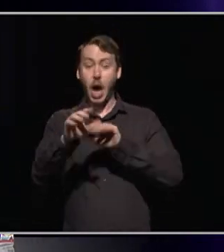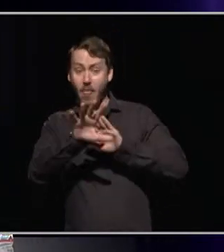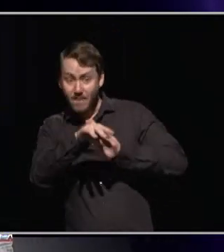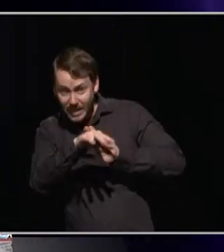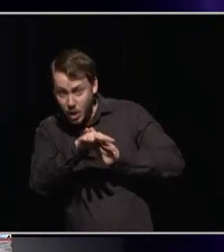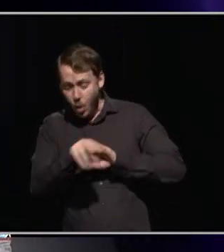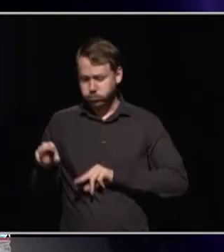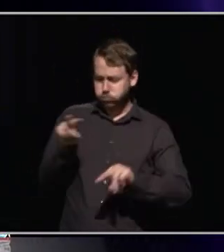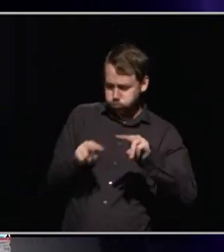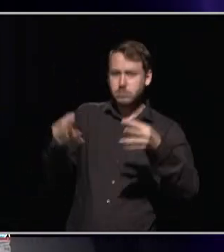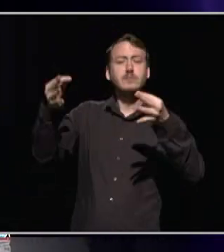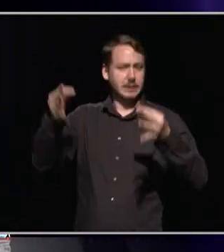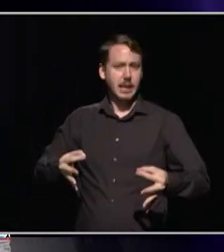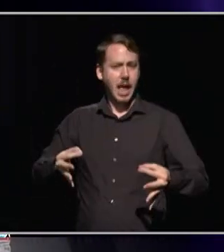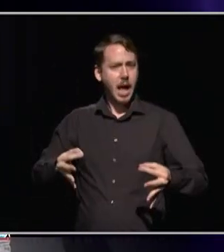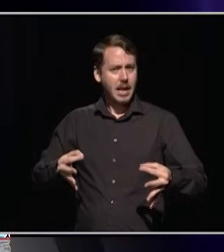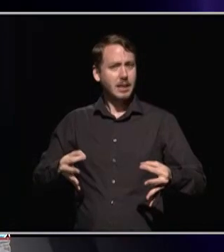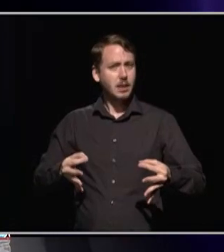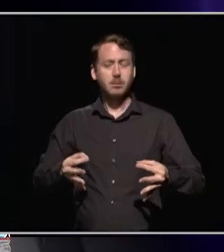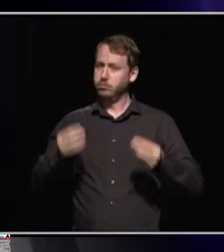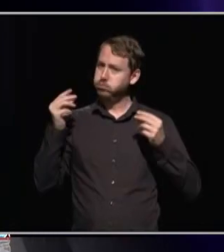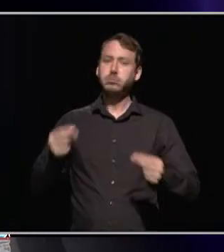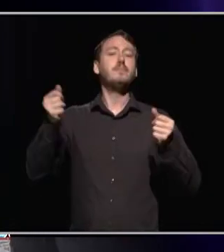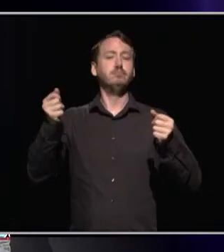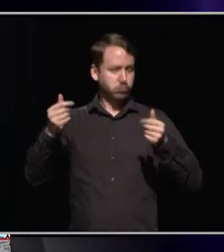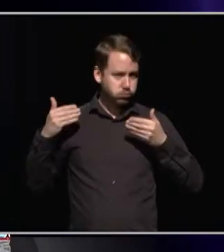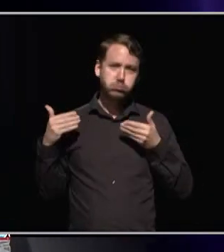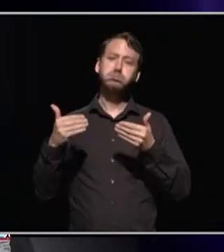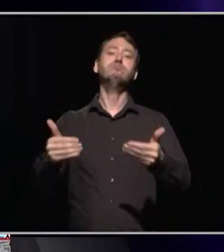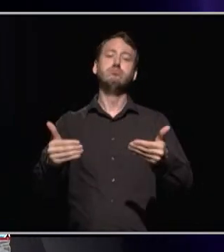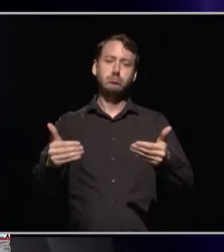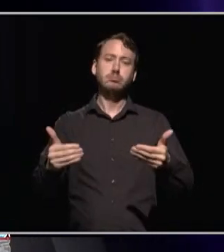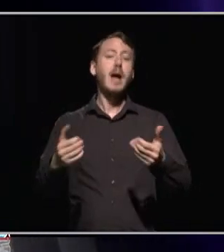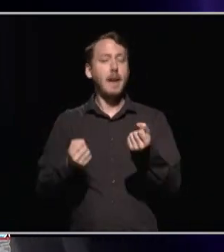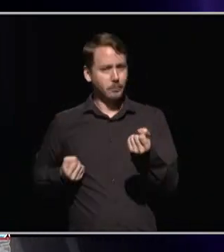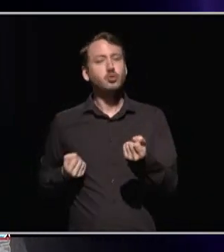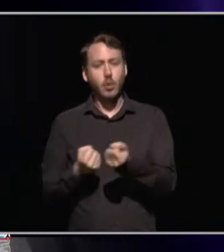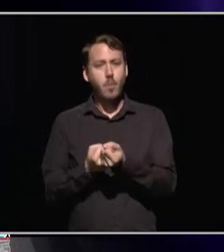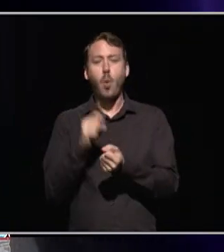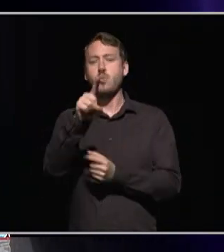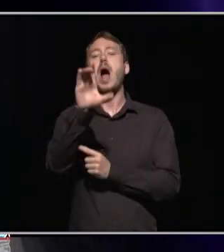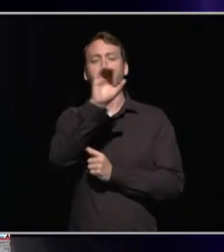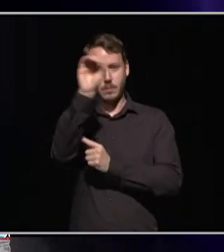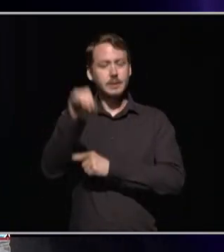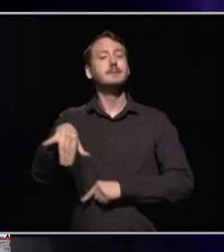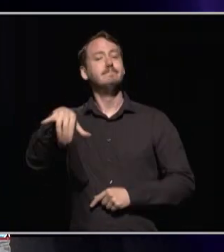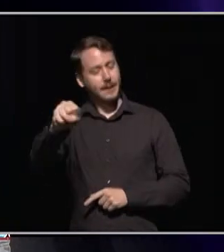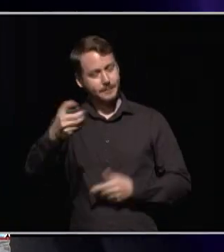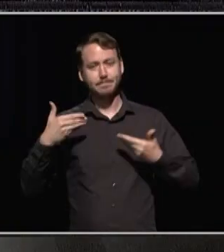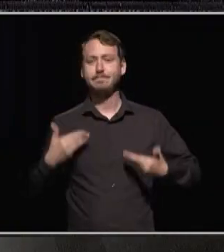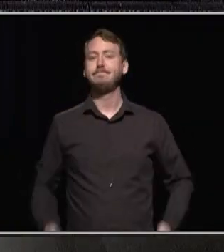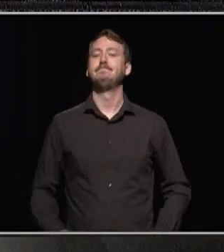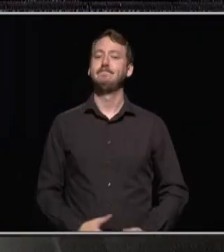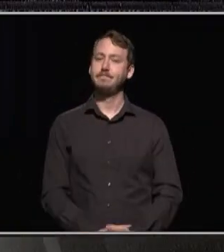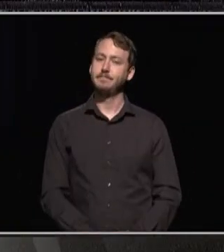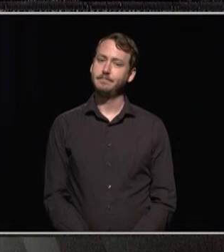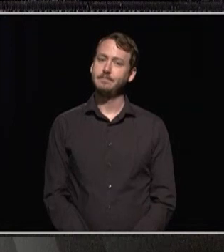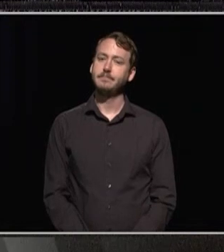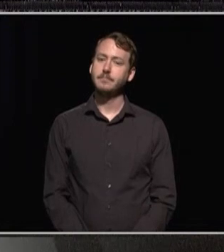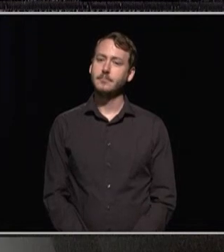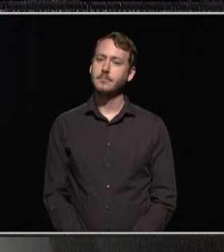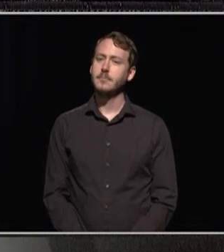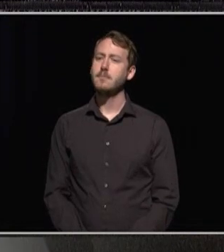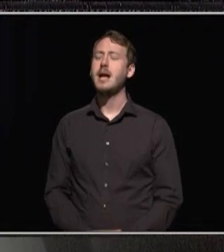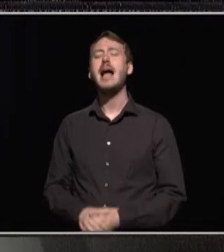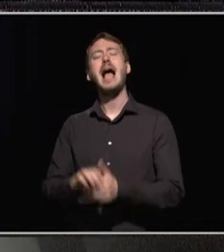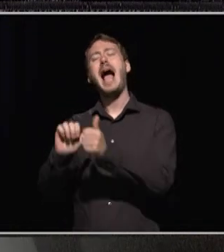a decision, and a good decisive decision, and support him 100%. Jennifer, how